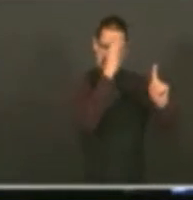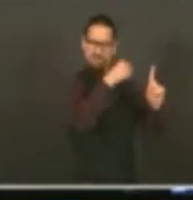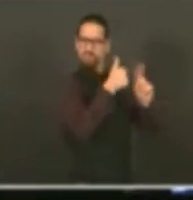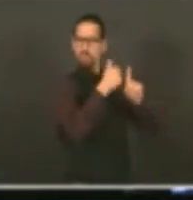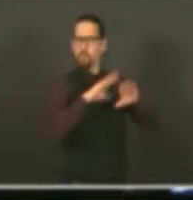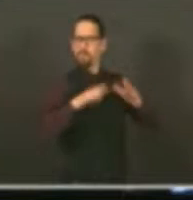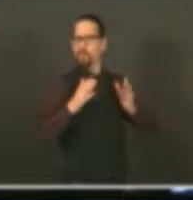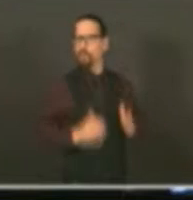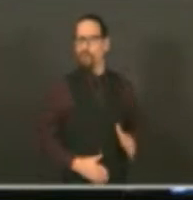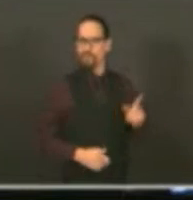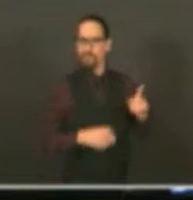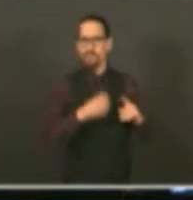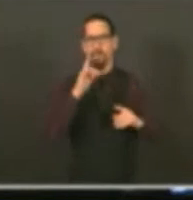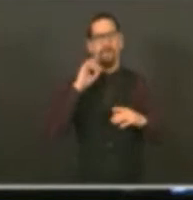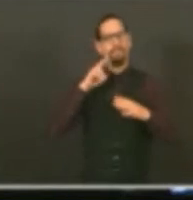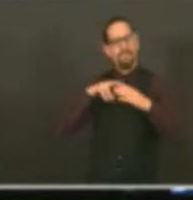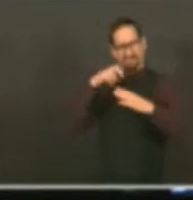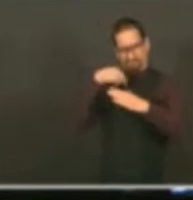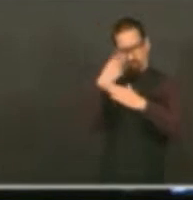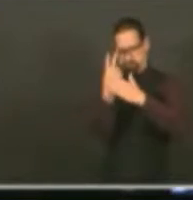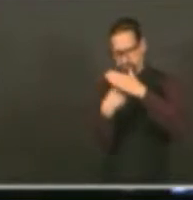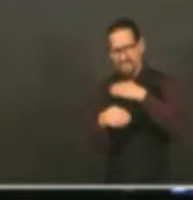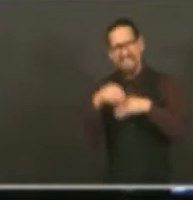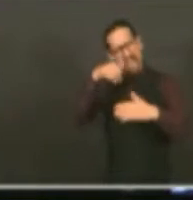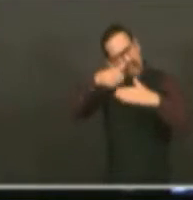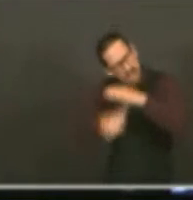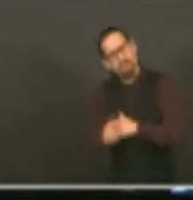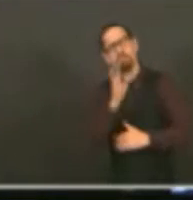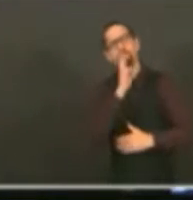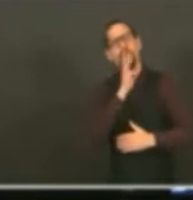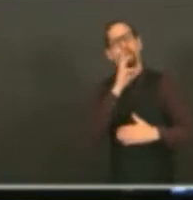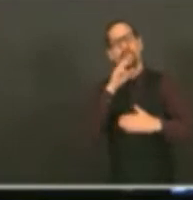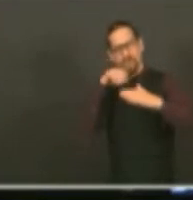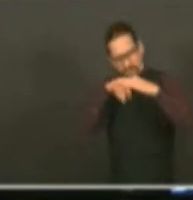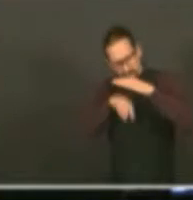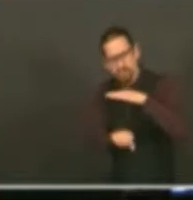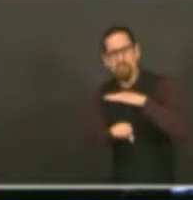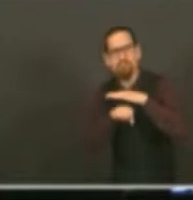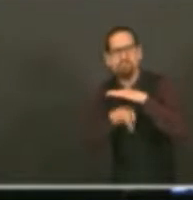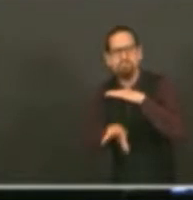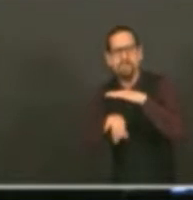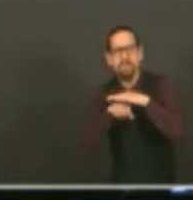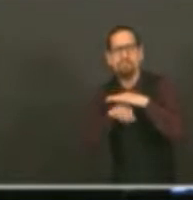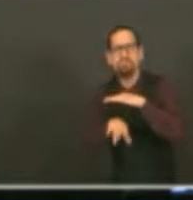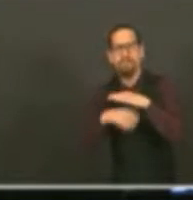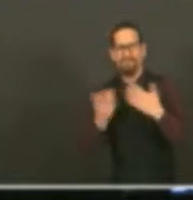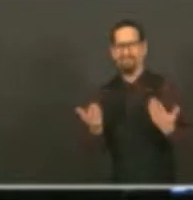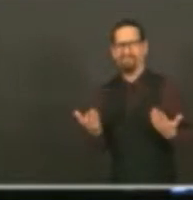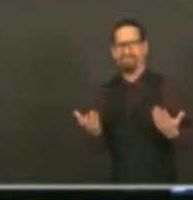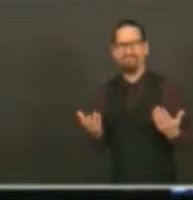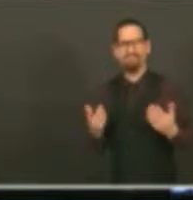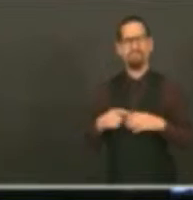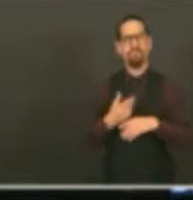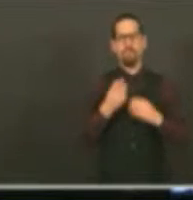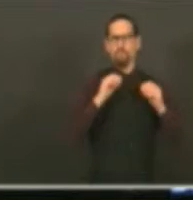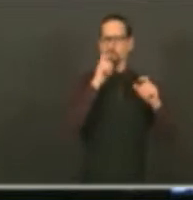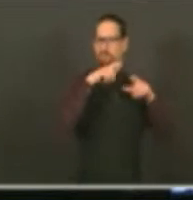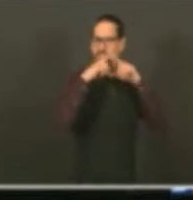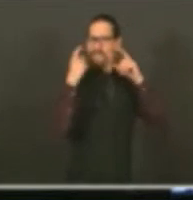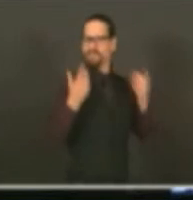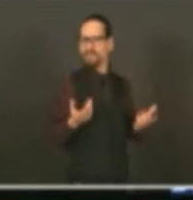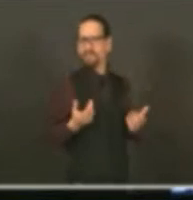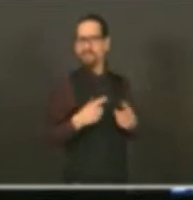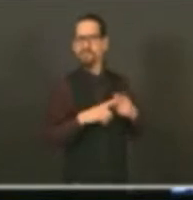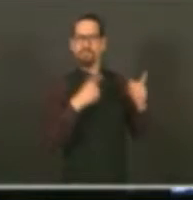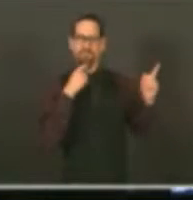water, and you're not near anybody, and you wear a mask right until you get to the pool. So all of what you say sounds fine in theory, but